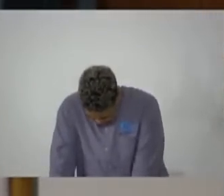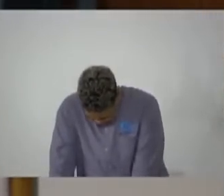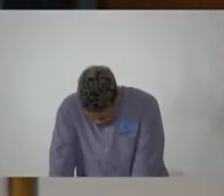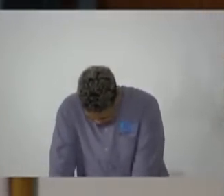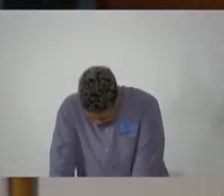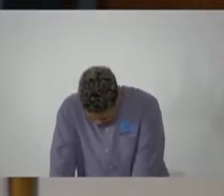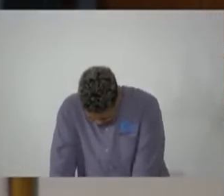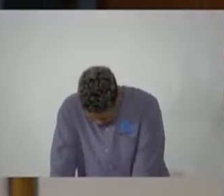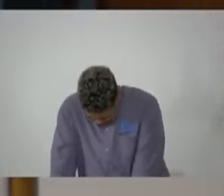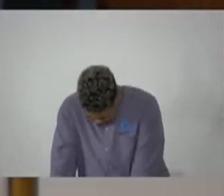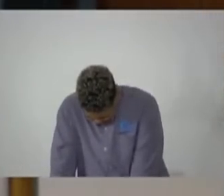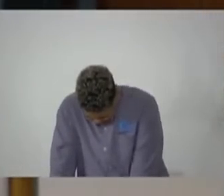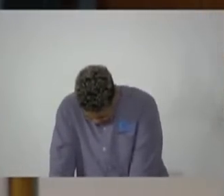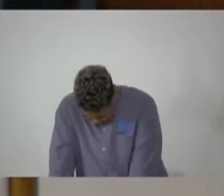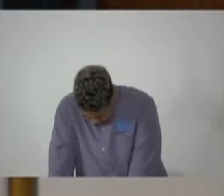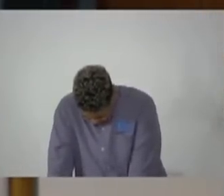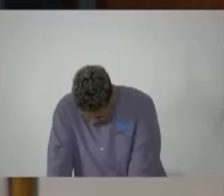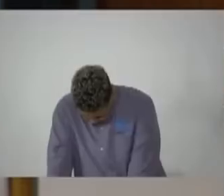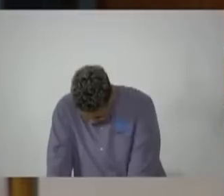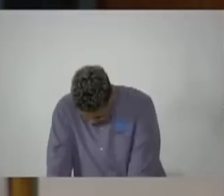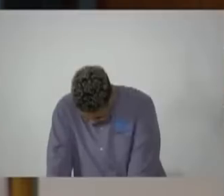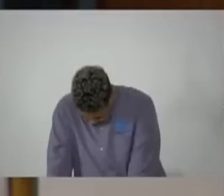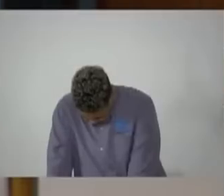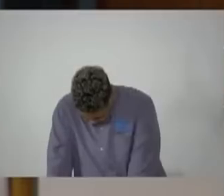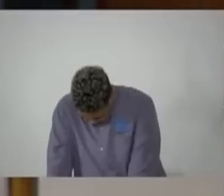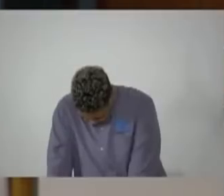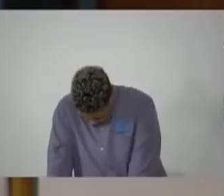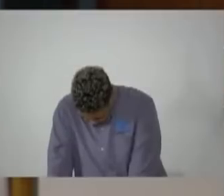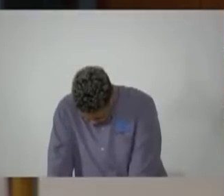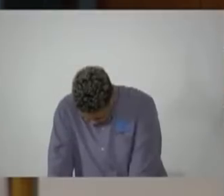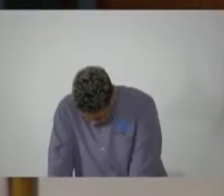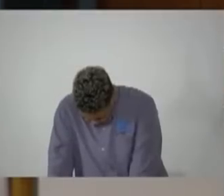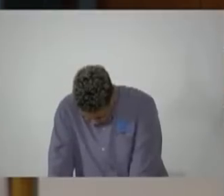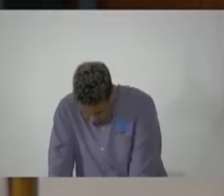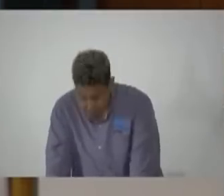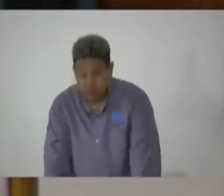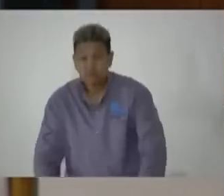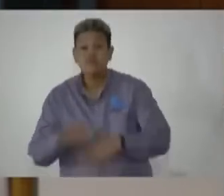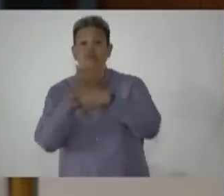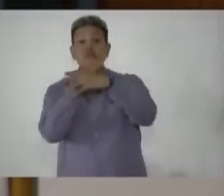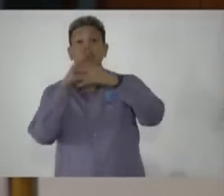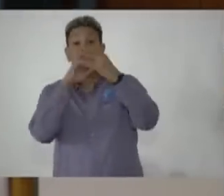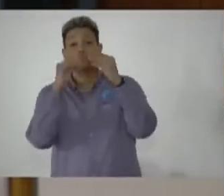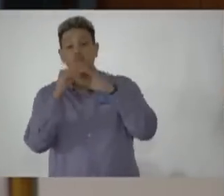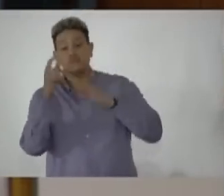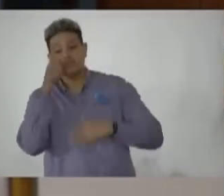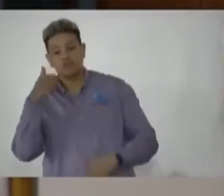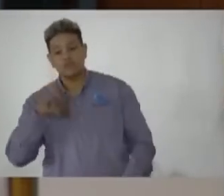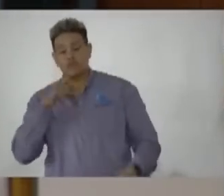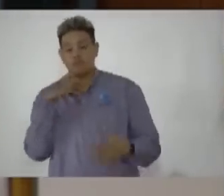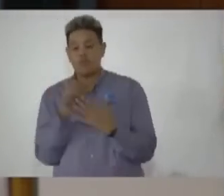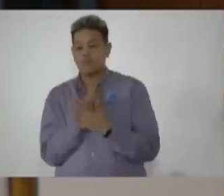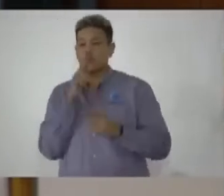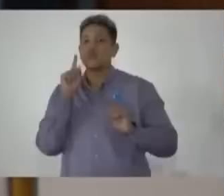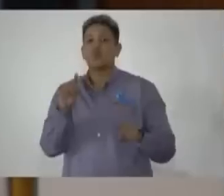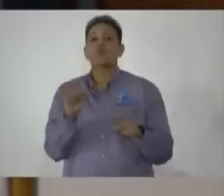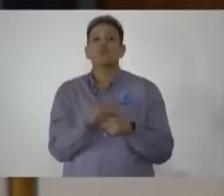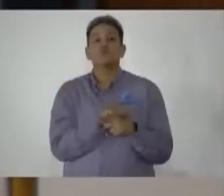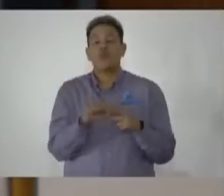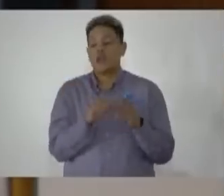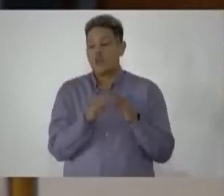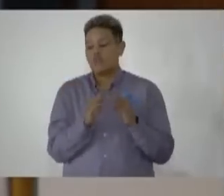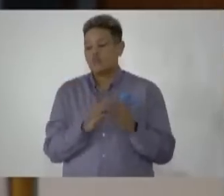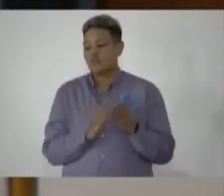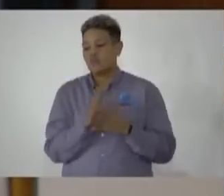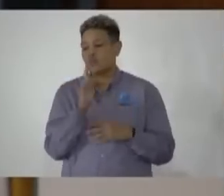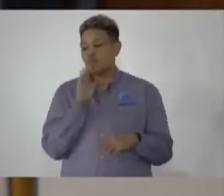recently had the opportunity to attend a training conference put on by